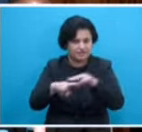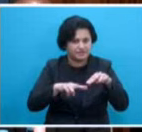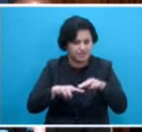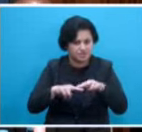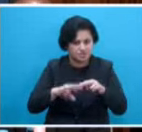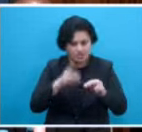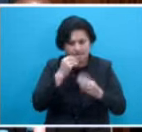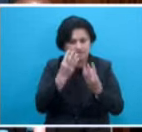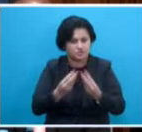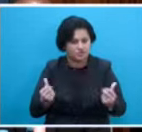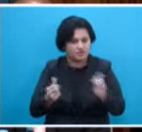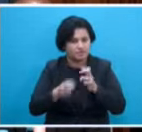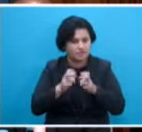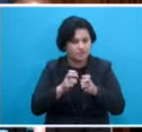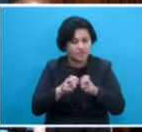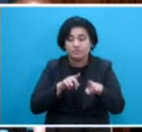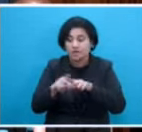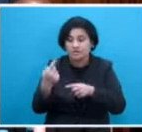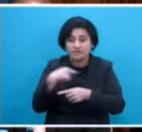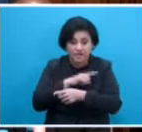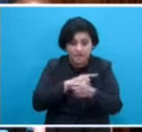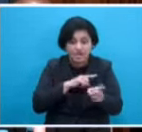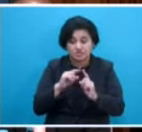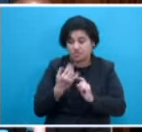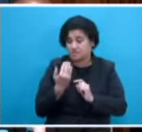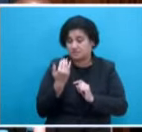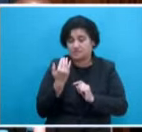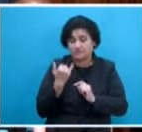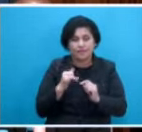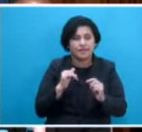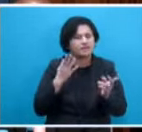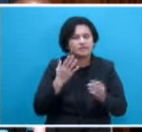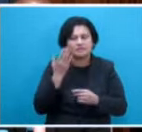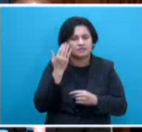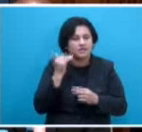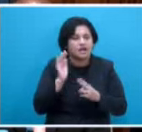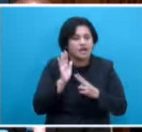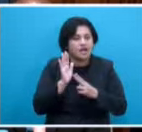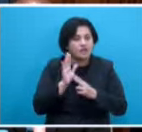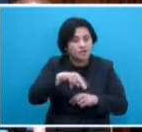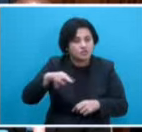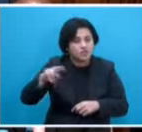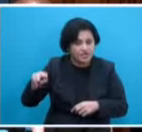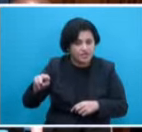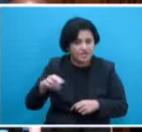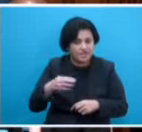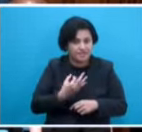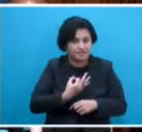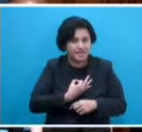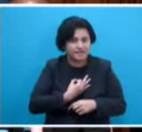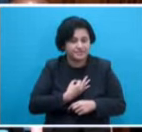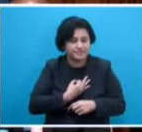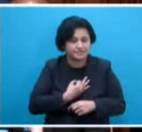problem. Many of us, including most recently former Nassori Mayor Motilal, have questioned if the hundreds of millions